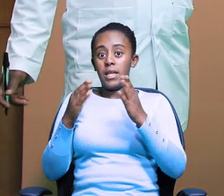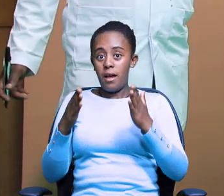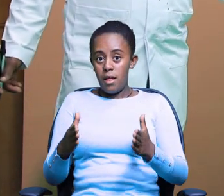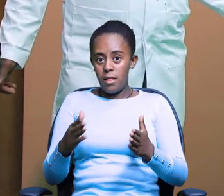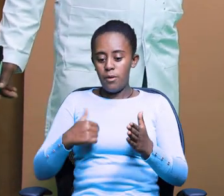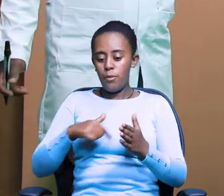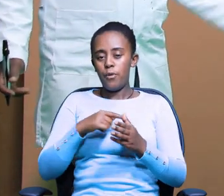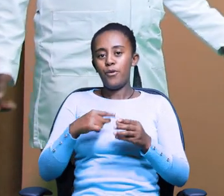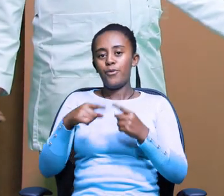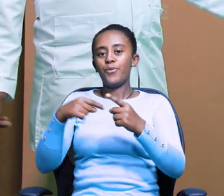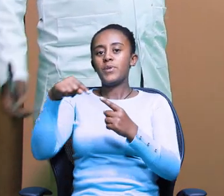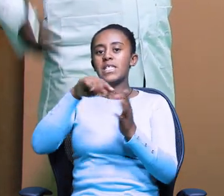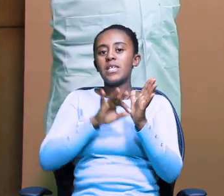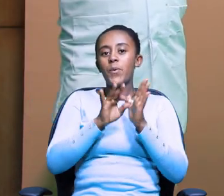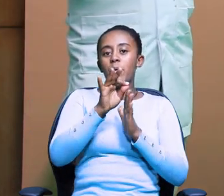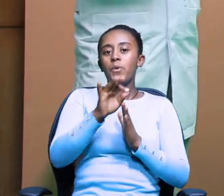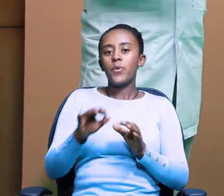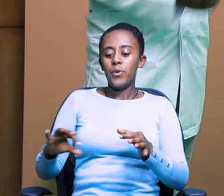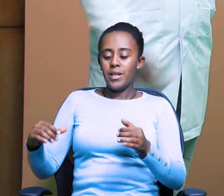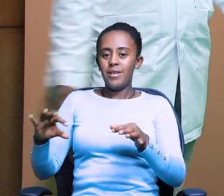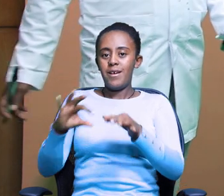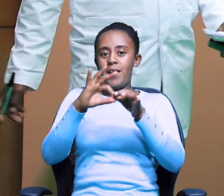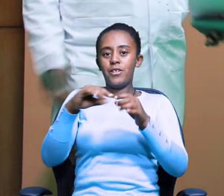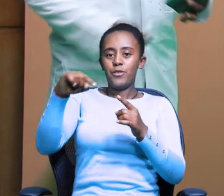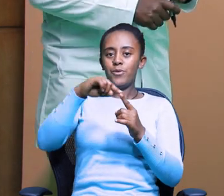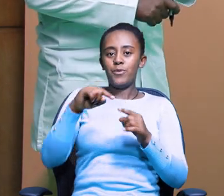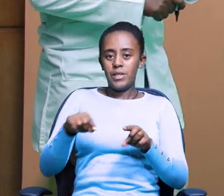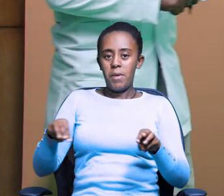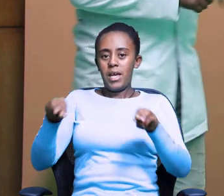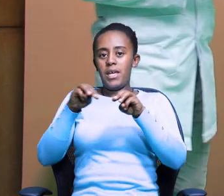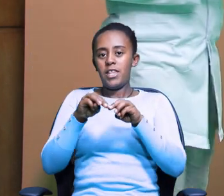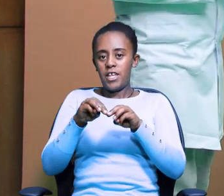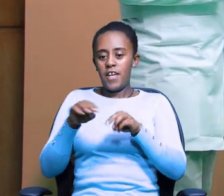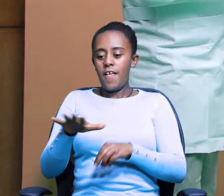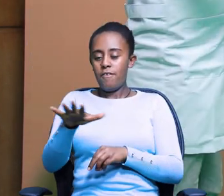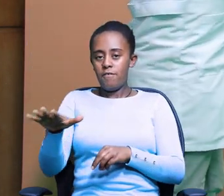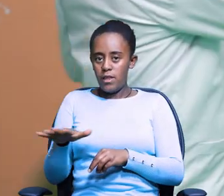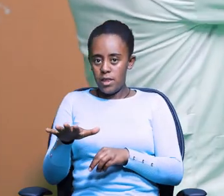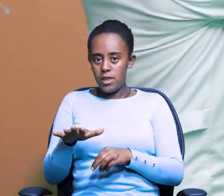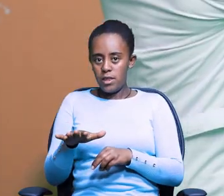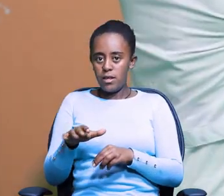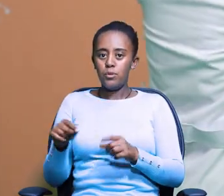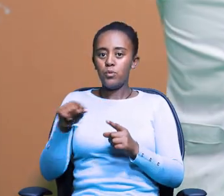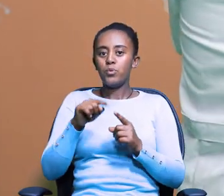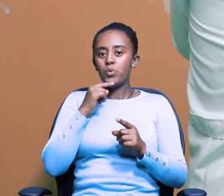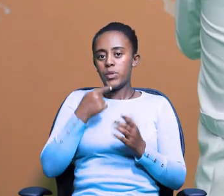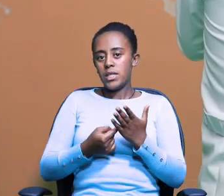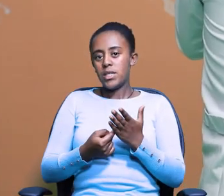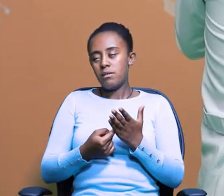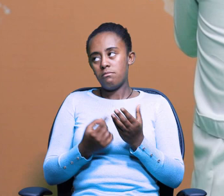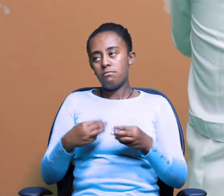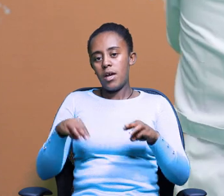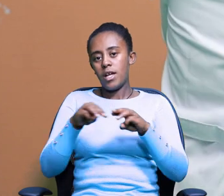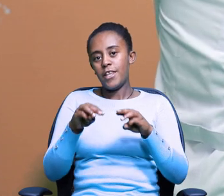to express this quantity with relation to this magnetic field strengths, with relation to this magnetic field